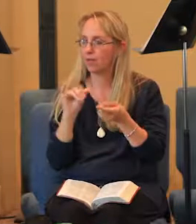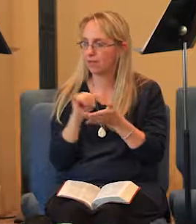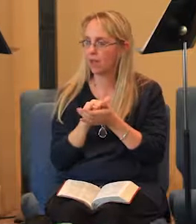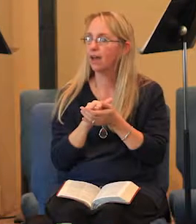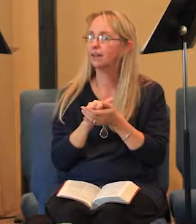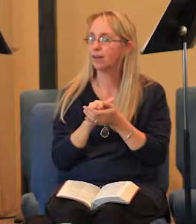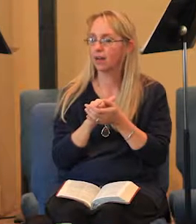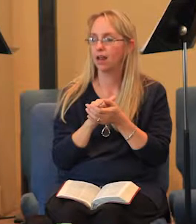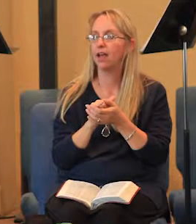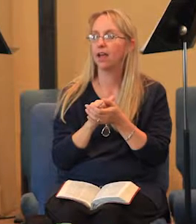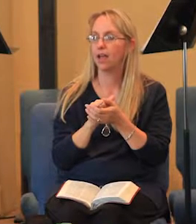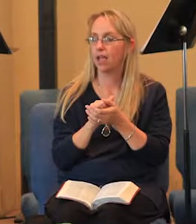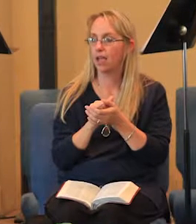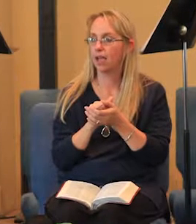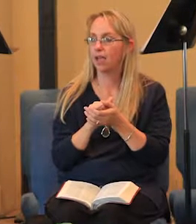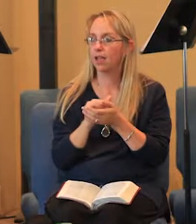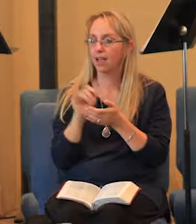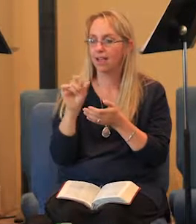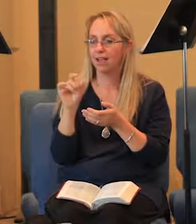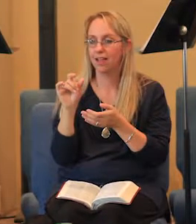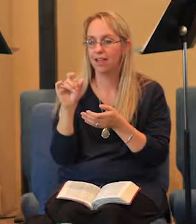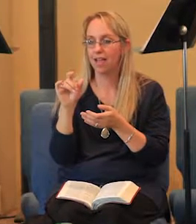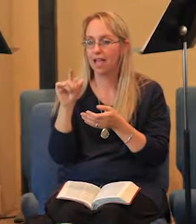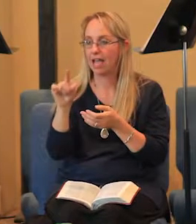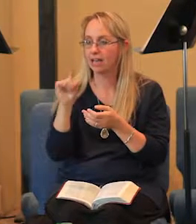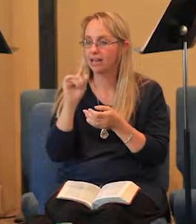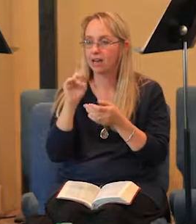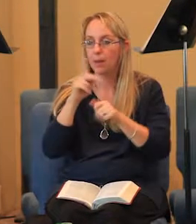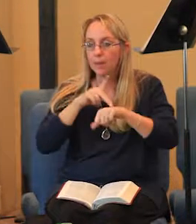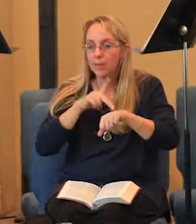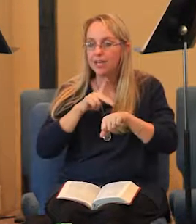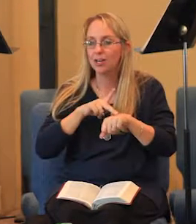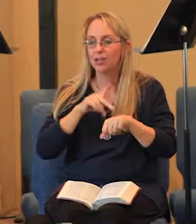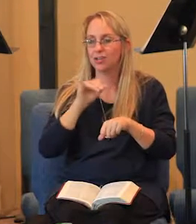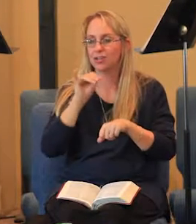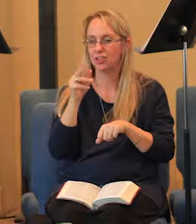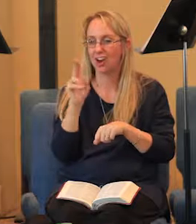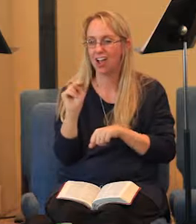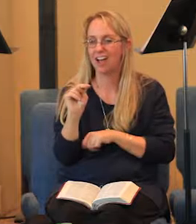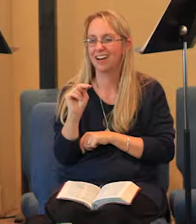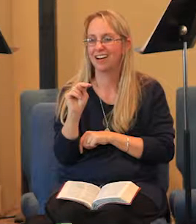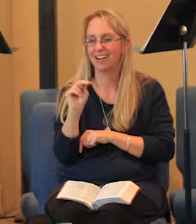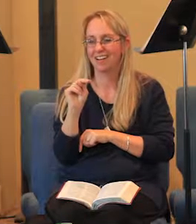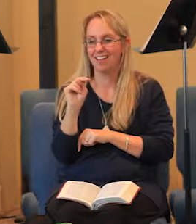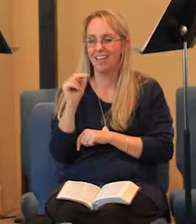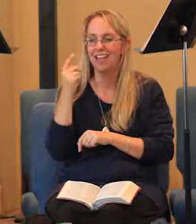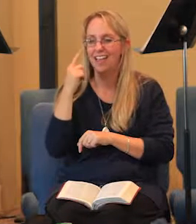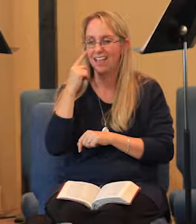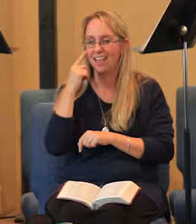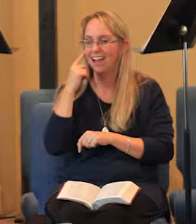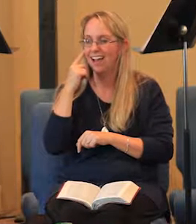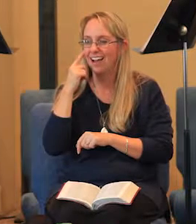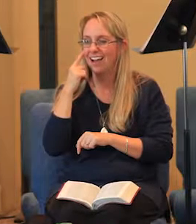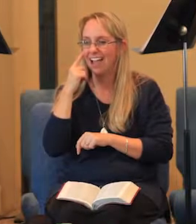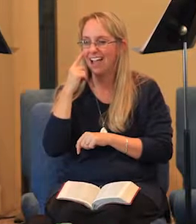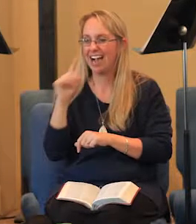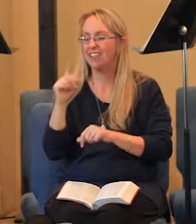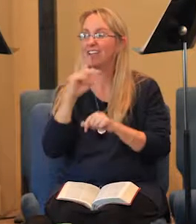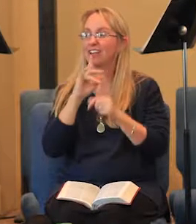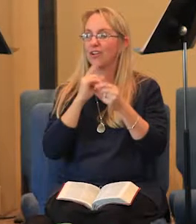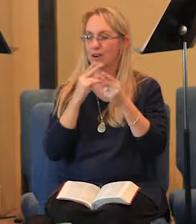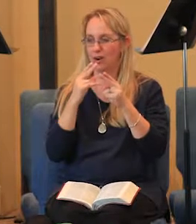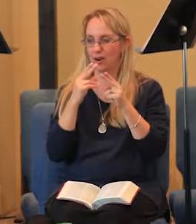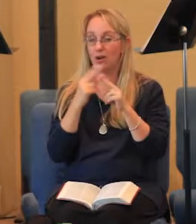11, while he was clinging to Peter, that's the guy that couldn't walk, while he was clinging to Peter and John, all the people ran together to them at